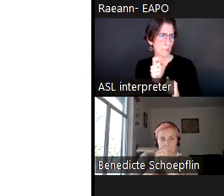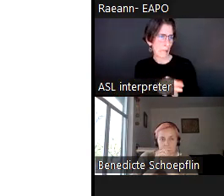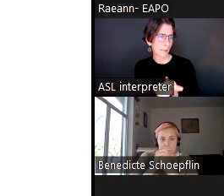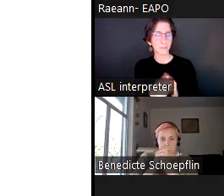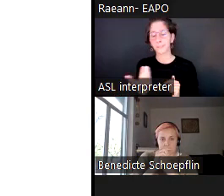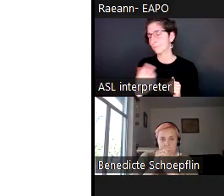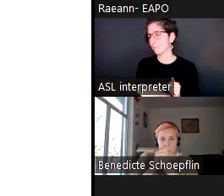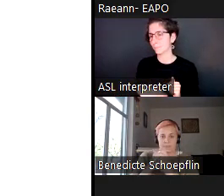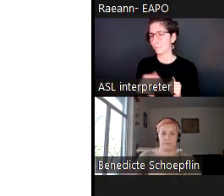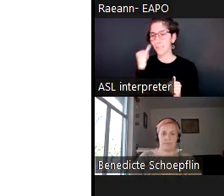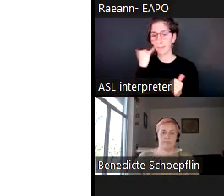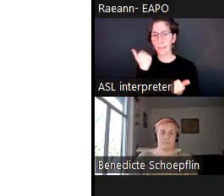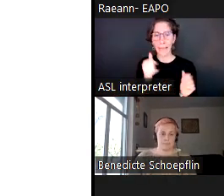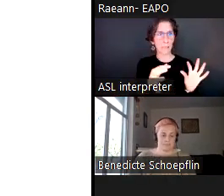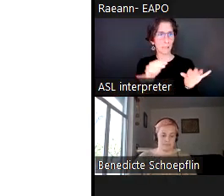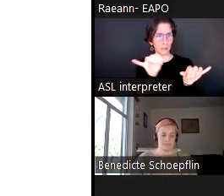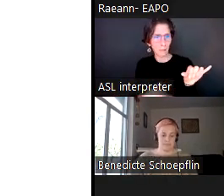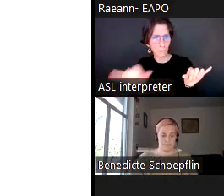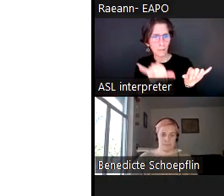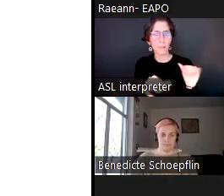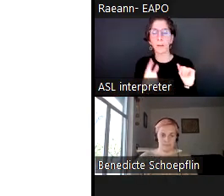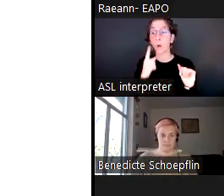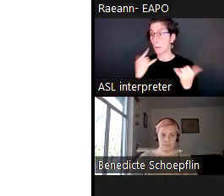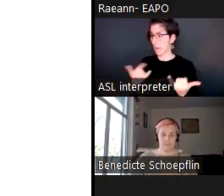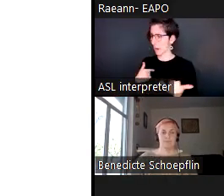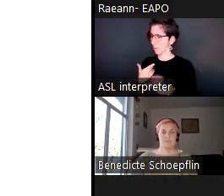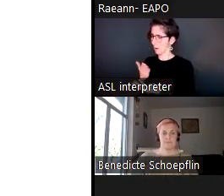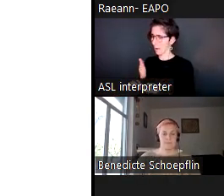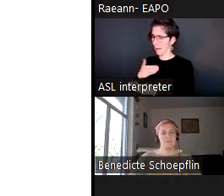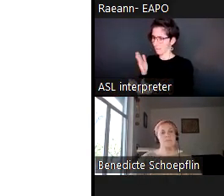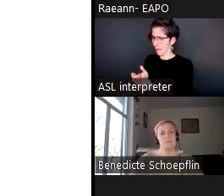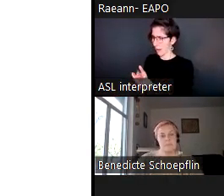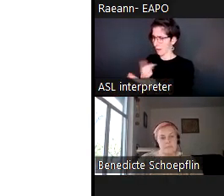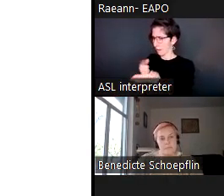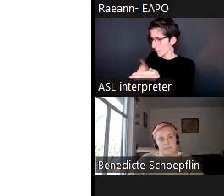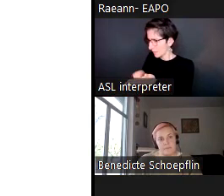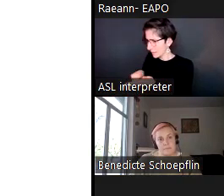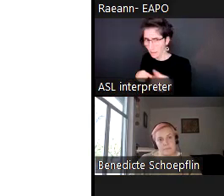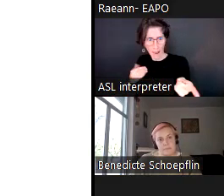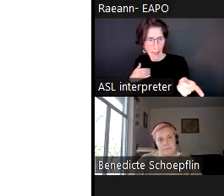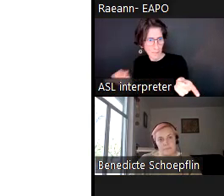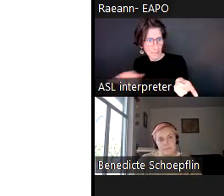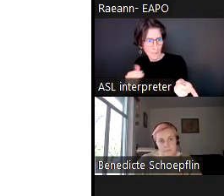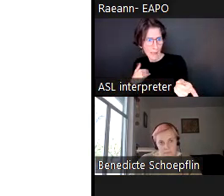if there's any linkages to the current file that they're investigating. So if people don't report to us, we can't help law